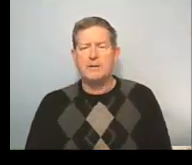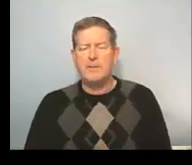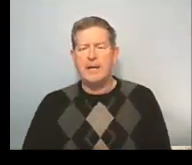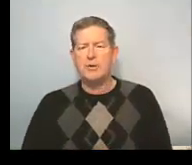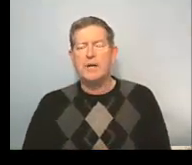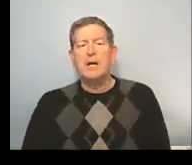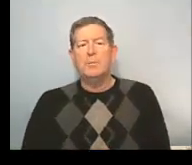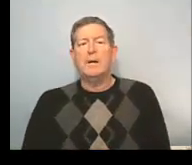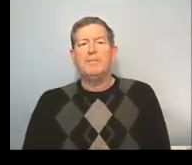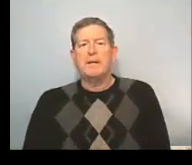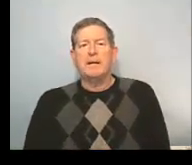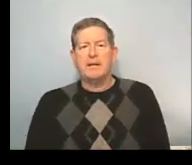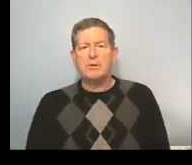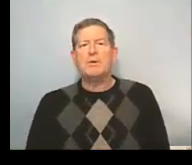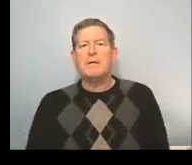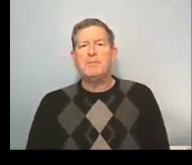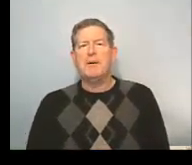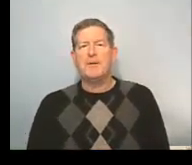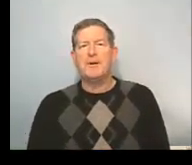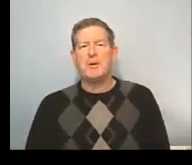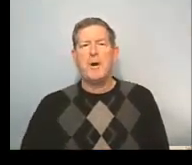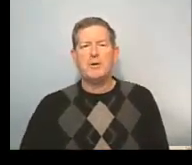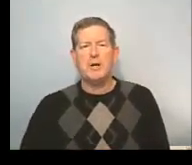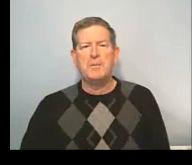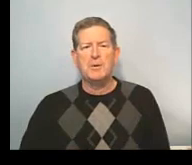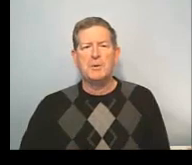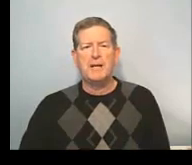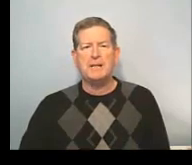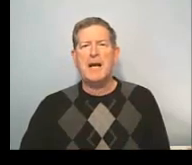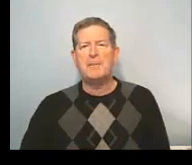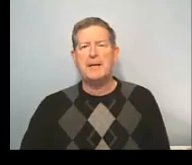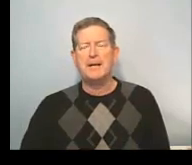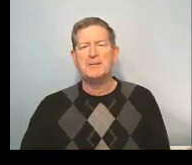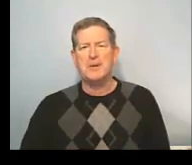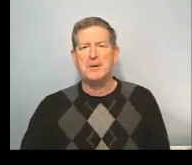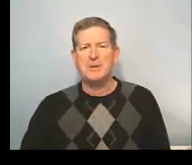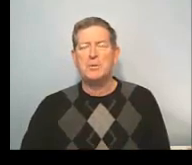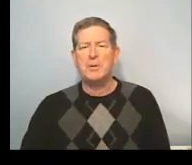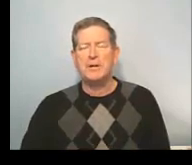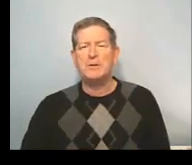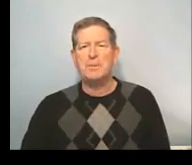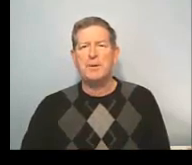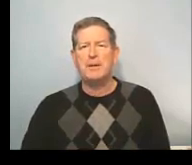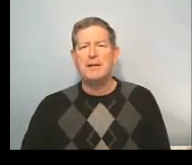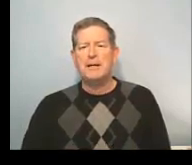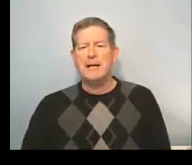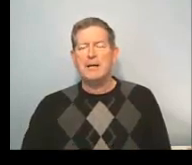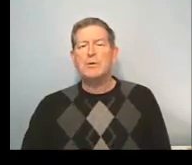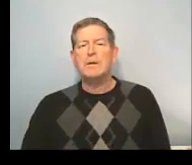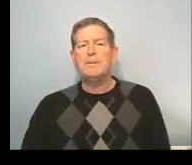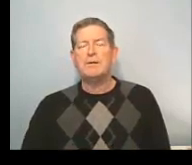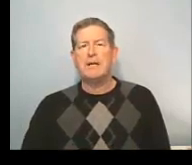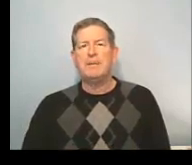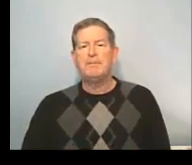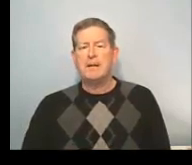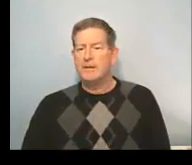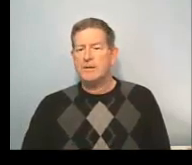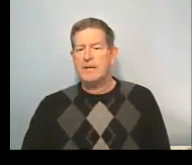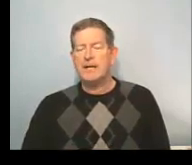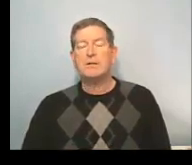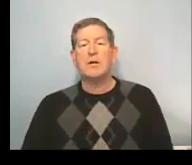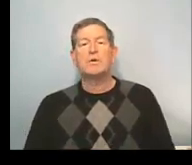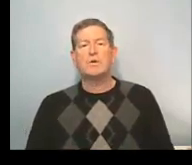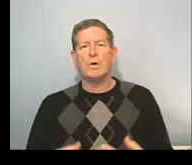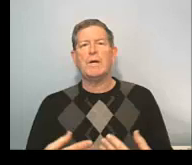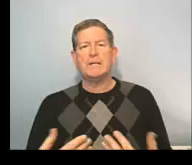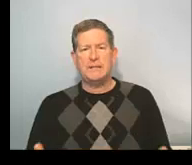handle that in Spanish? Well, as you can see above the little equation up here, it's really not as complicated as it looks. It's really quite simple. You simply say, in